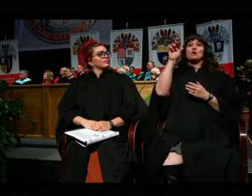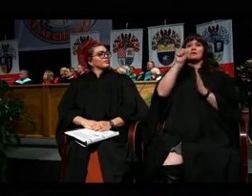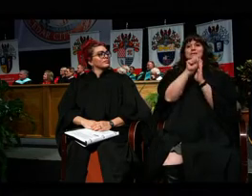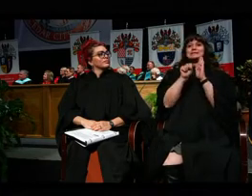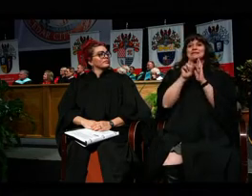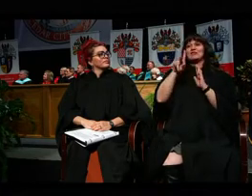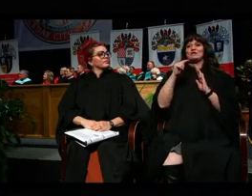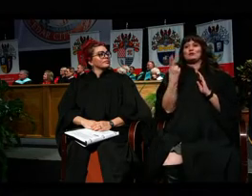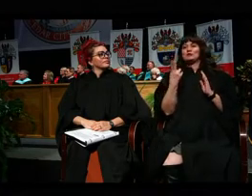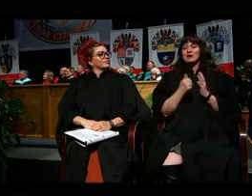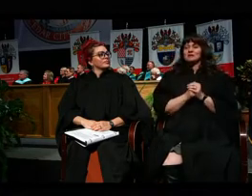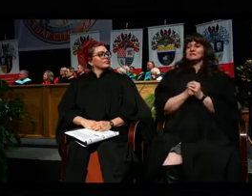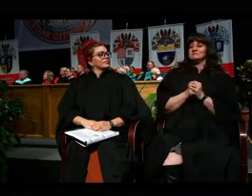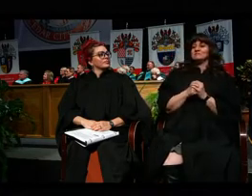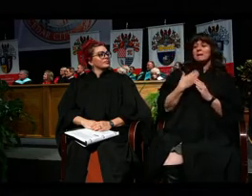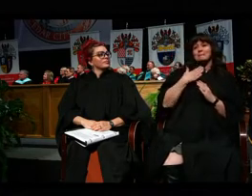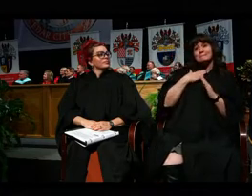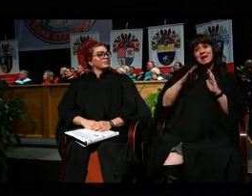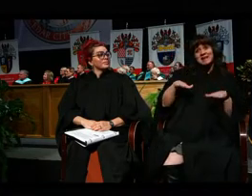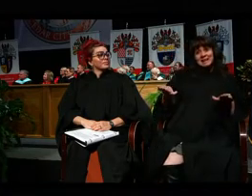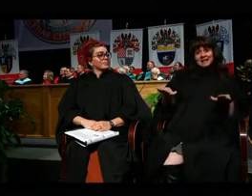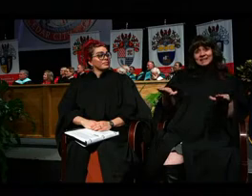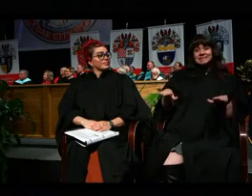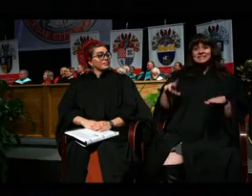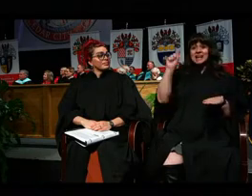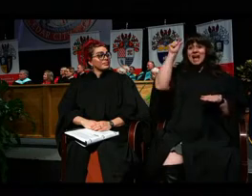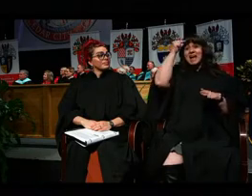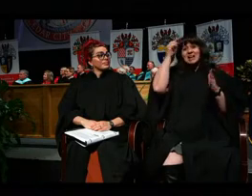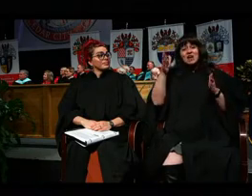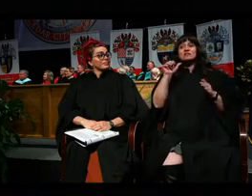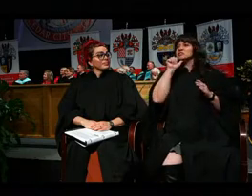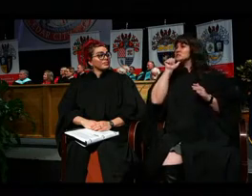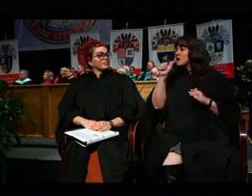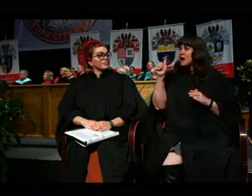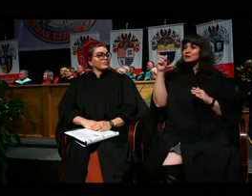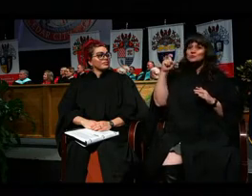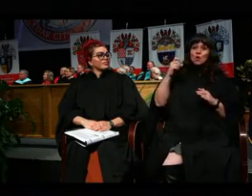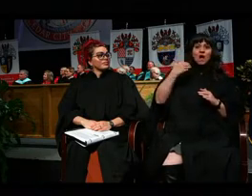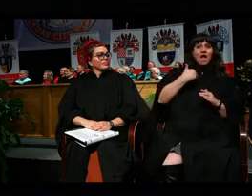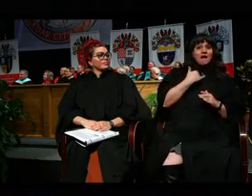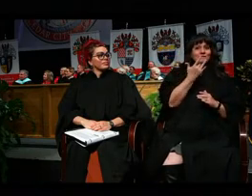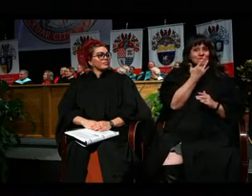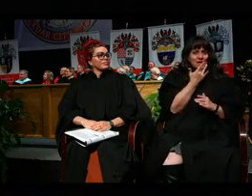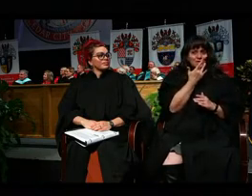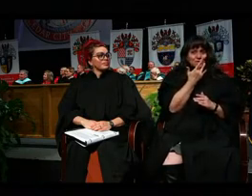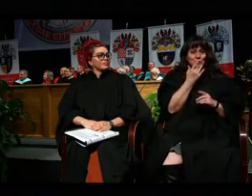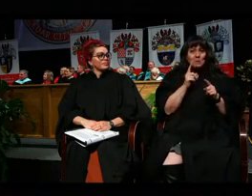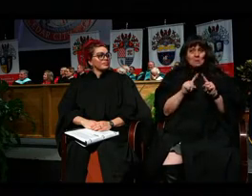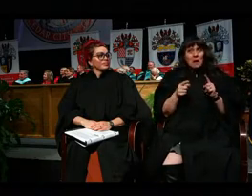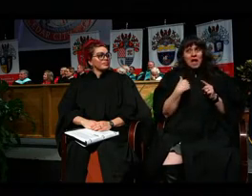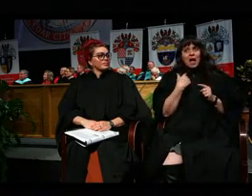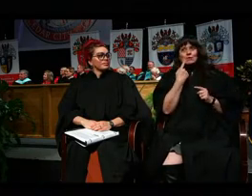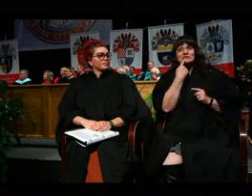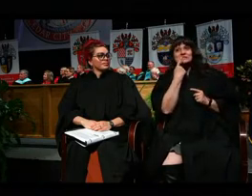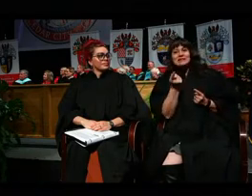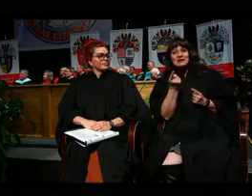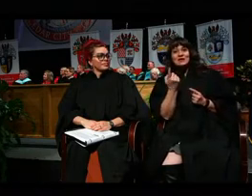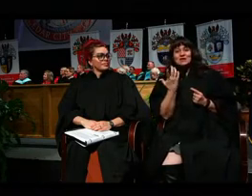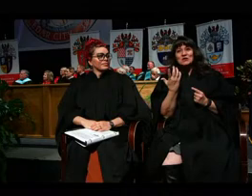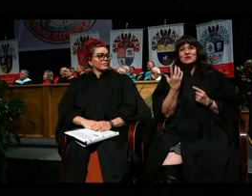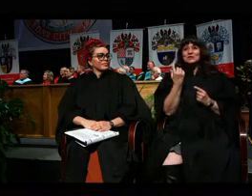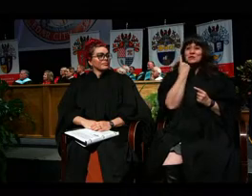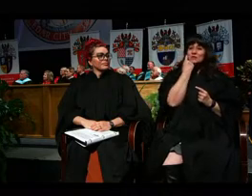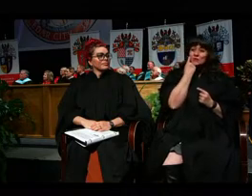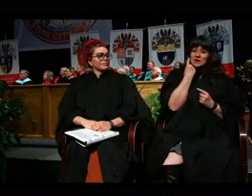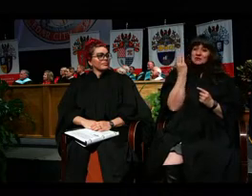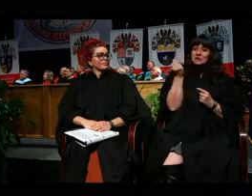And much like my kids, governors are not supposed to have favorites. But I can tell you, for the last couple years